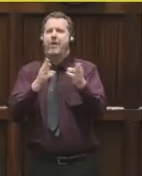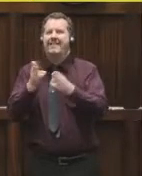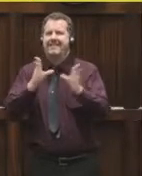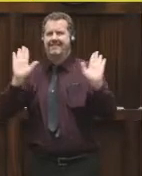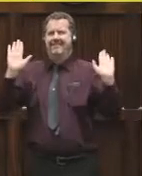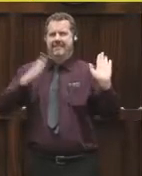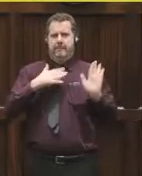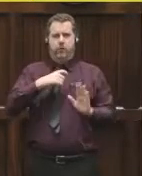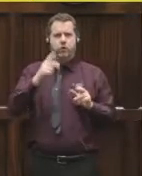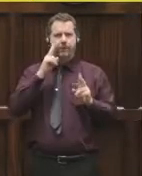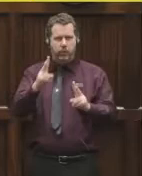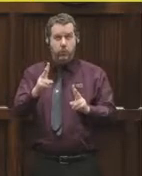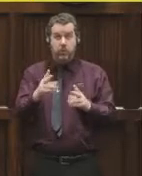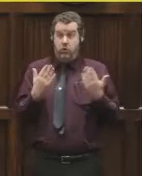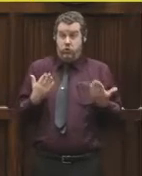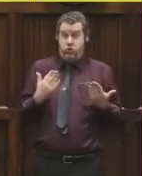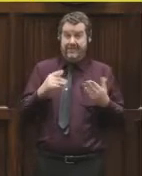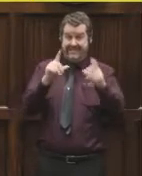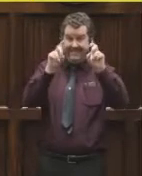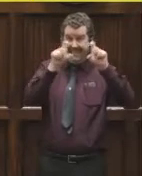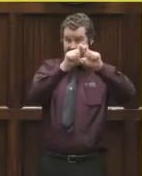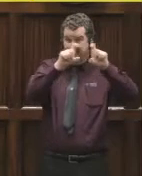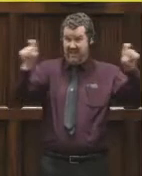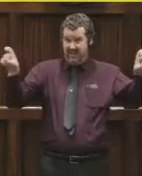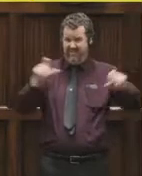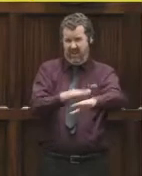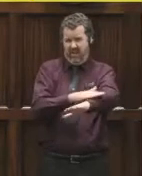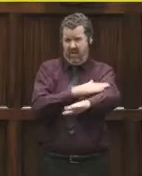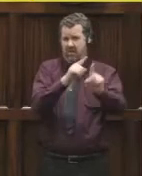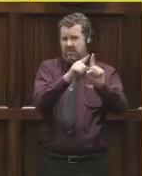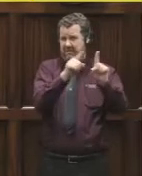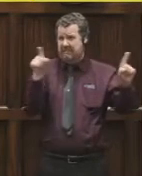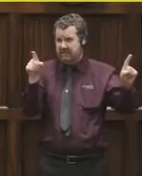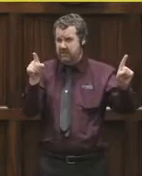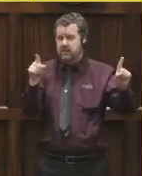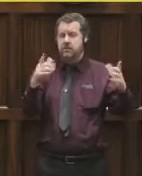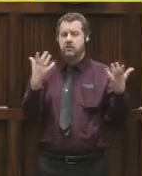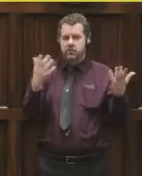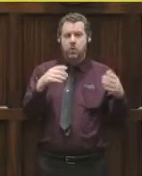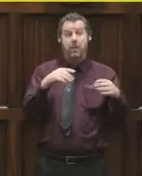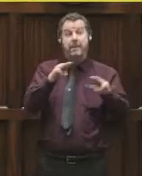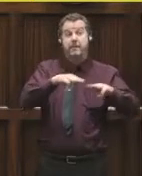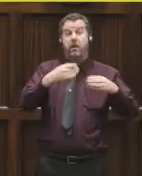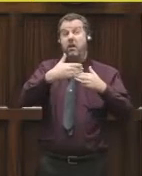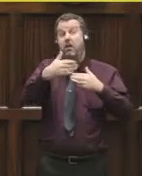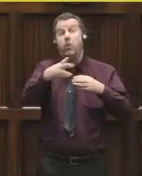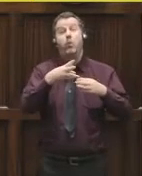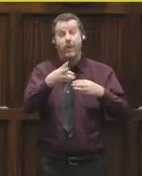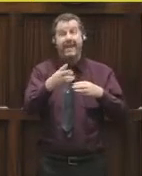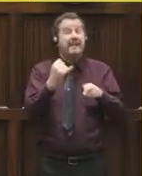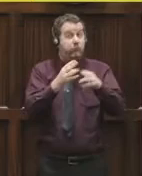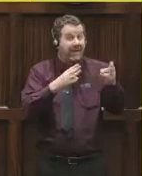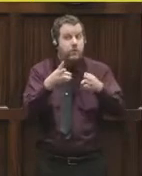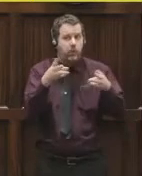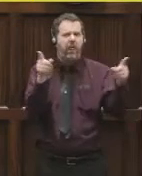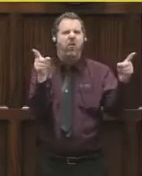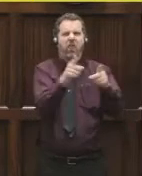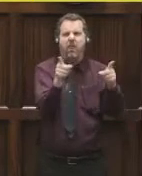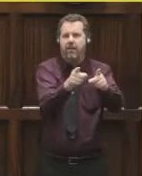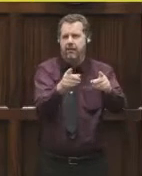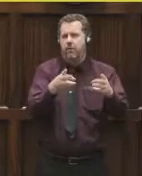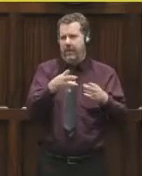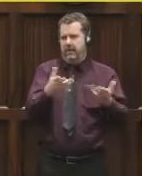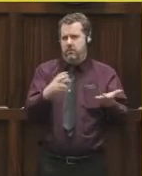The current title is a long one, which people will practice abbreviate. However, you know, I always listen